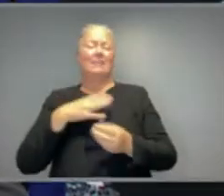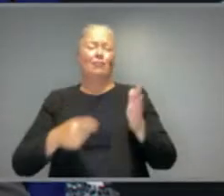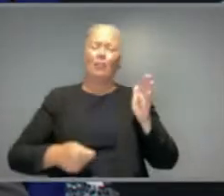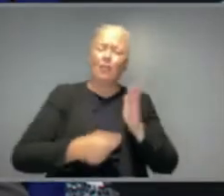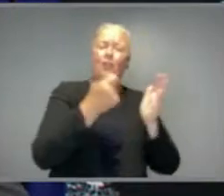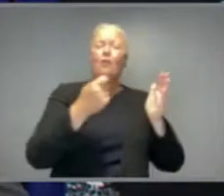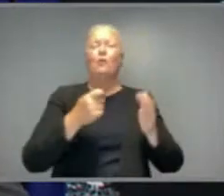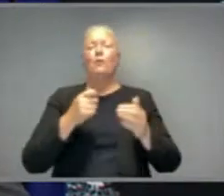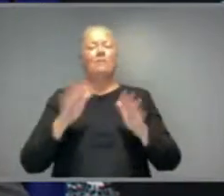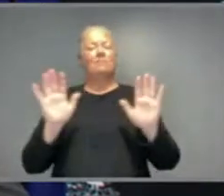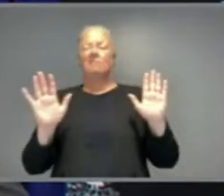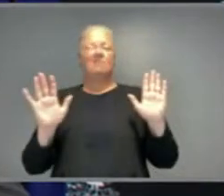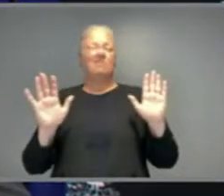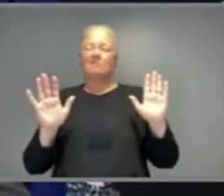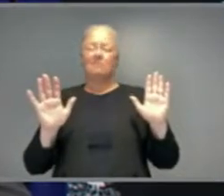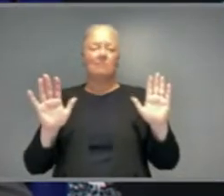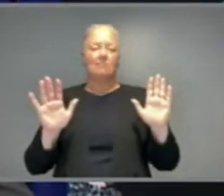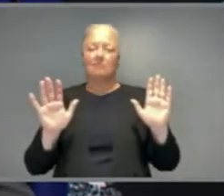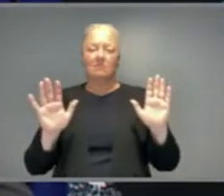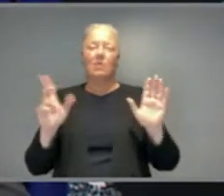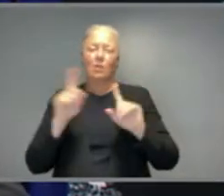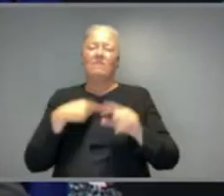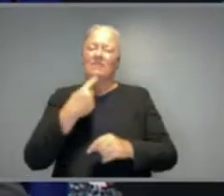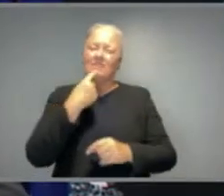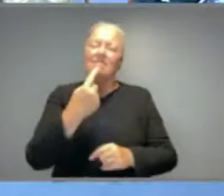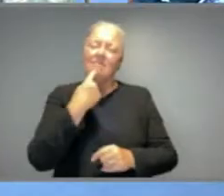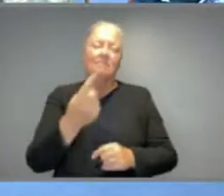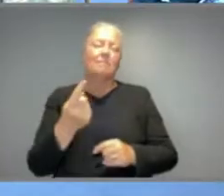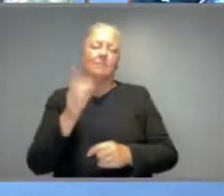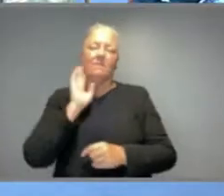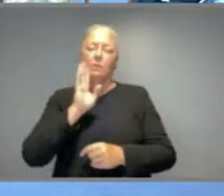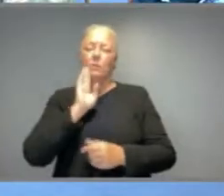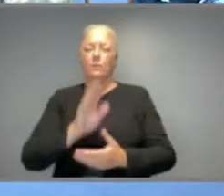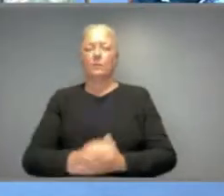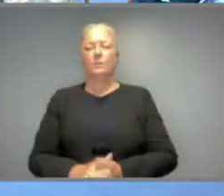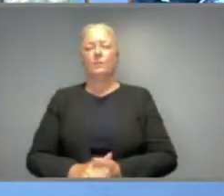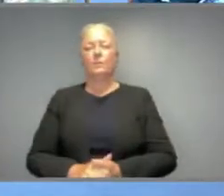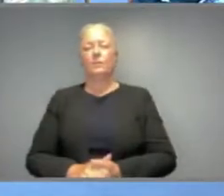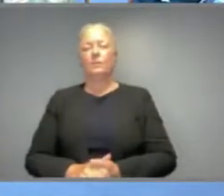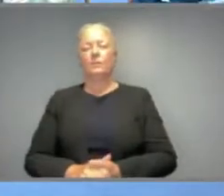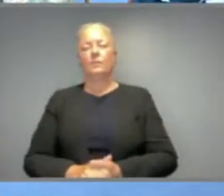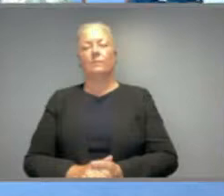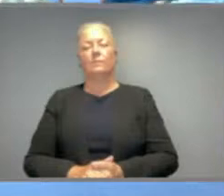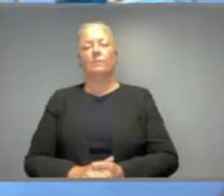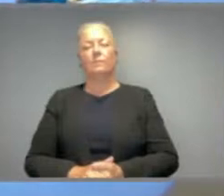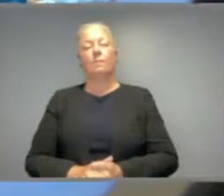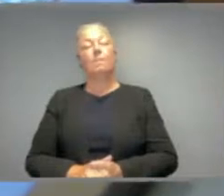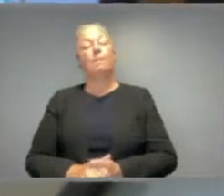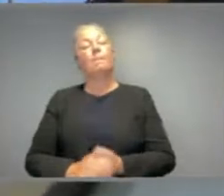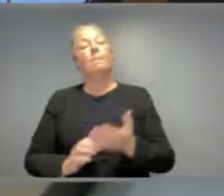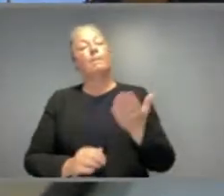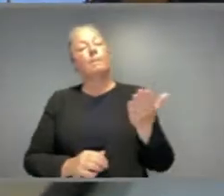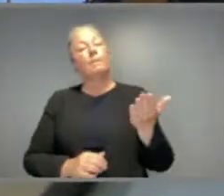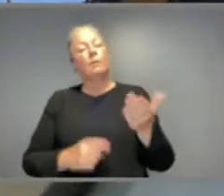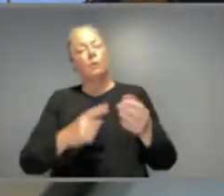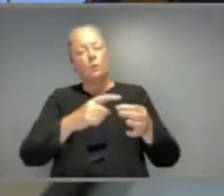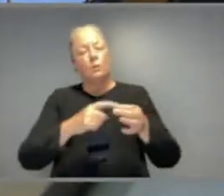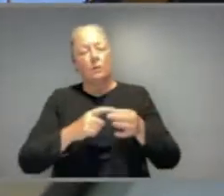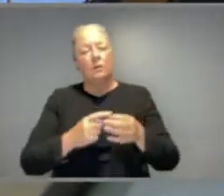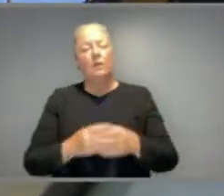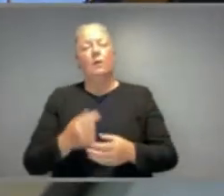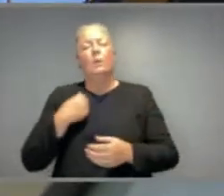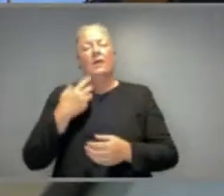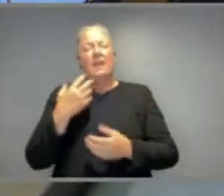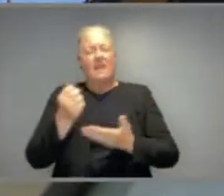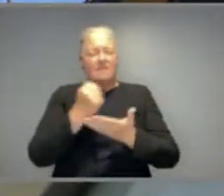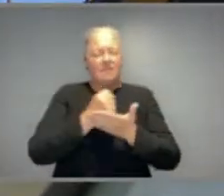a similar path on the vaccination rates here. To follow up that question, actually, we've seen data today that shows the